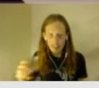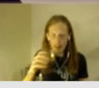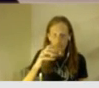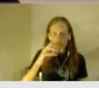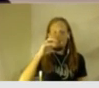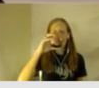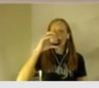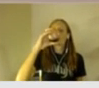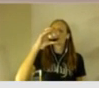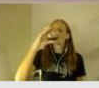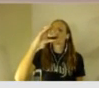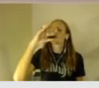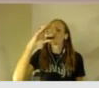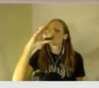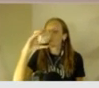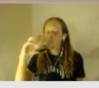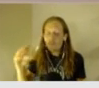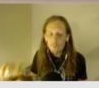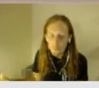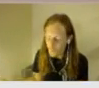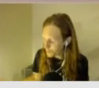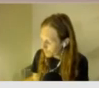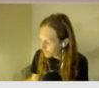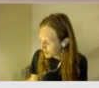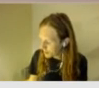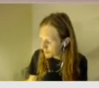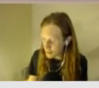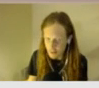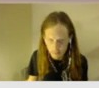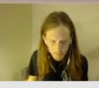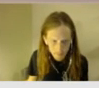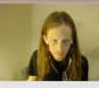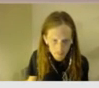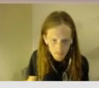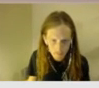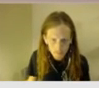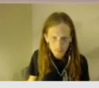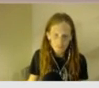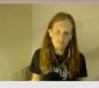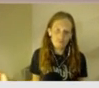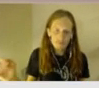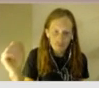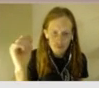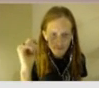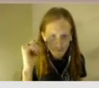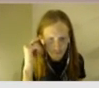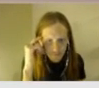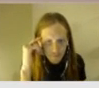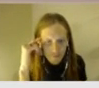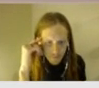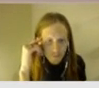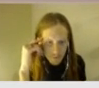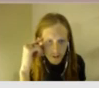like kids. And maybe it's just because I don't want to grow up. And there's an innocence, obviously,